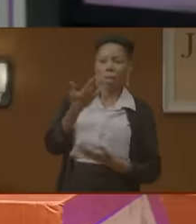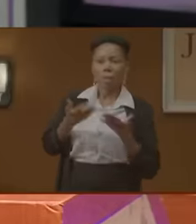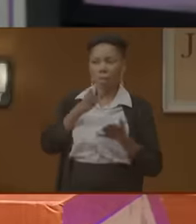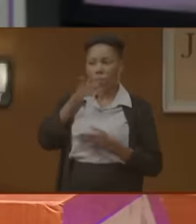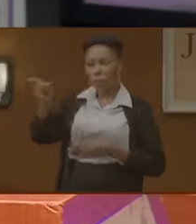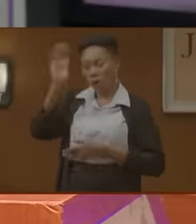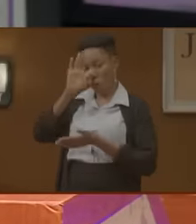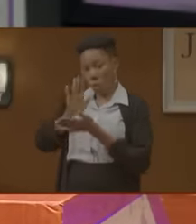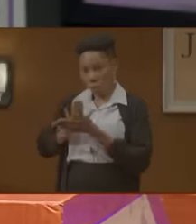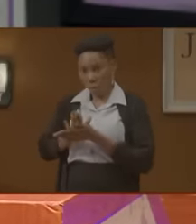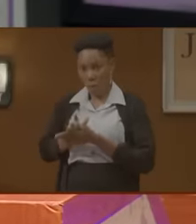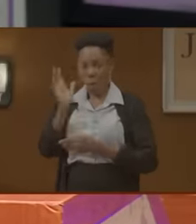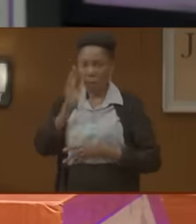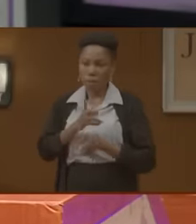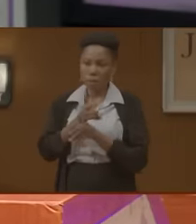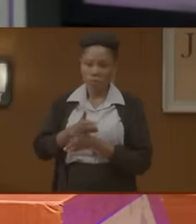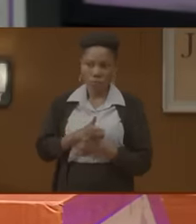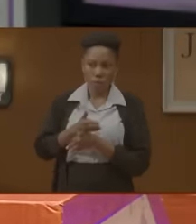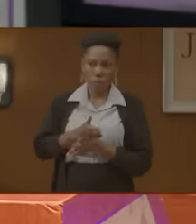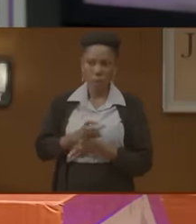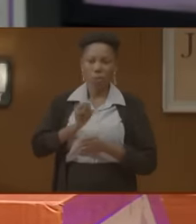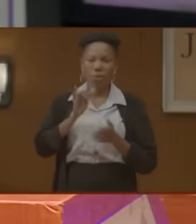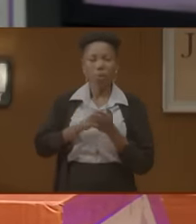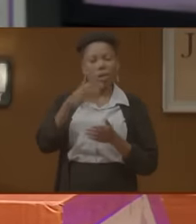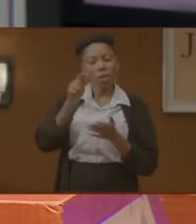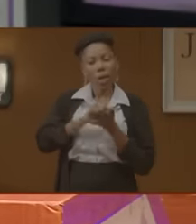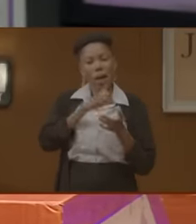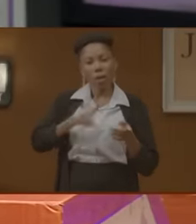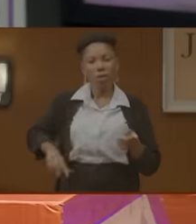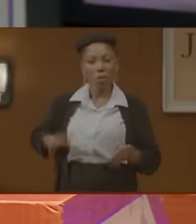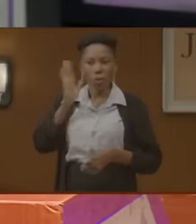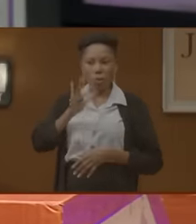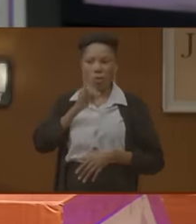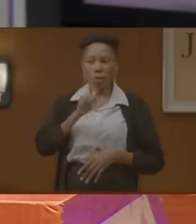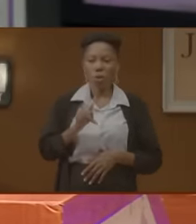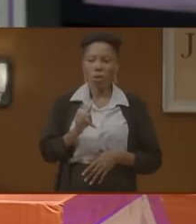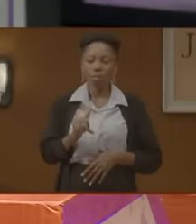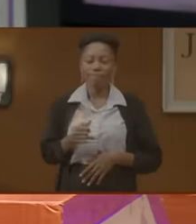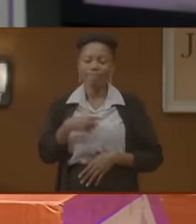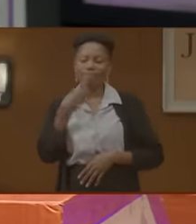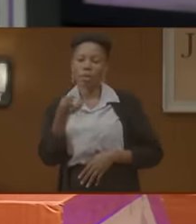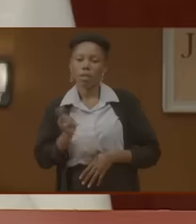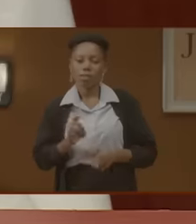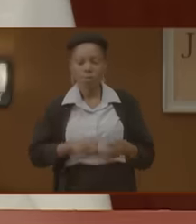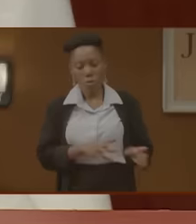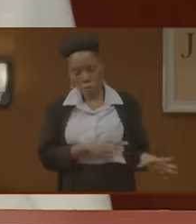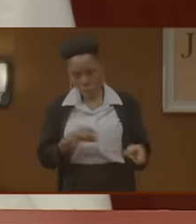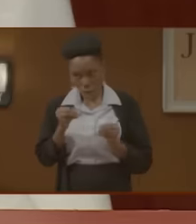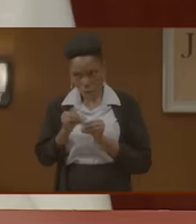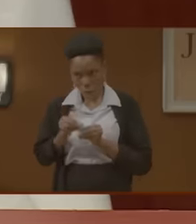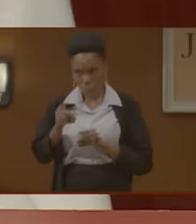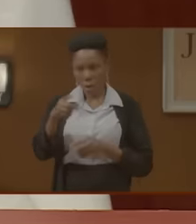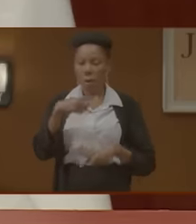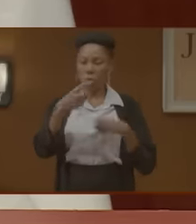there. So we now agreed so that the landlord do not throw our things out. I took the children to Ogun State,